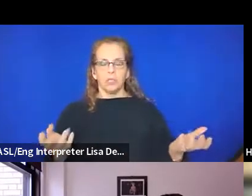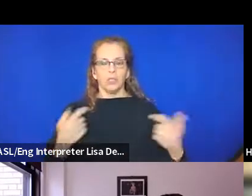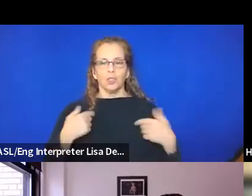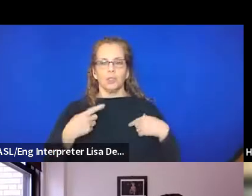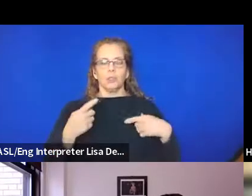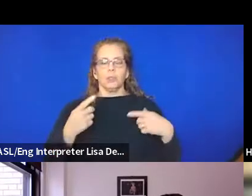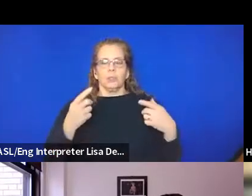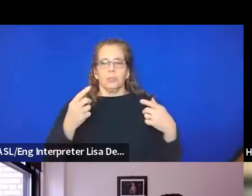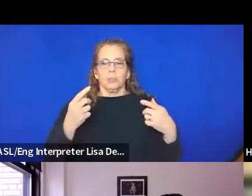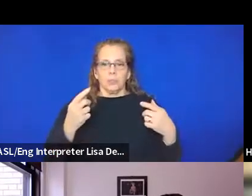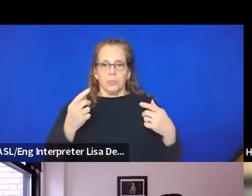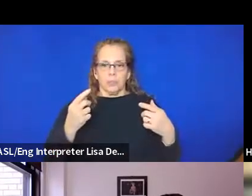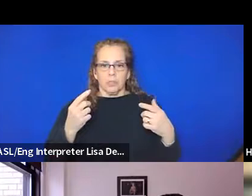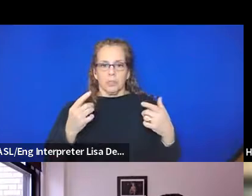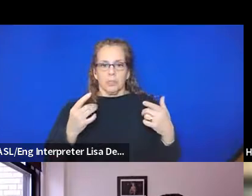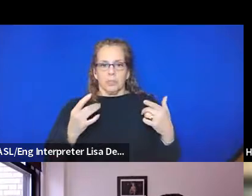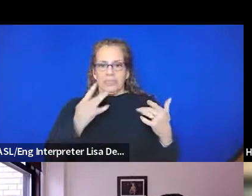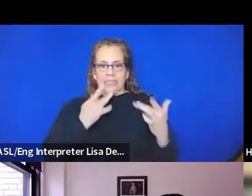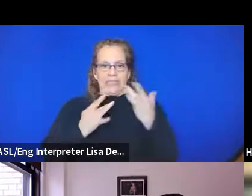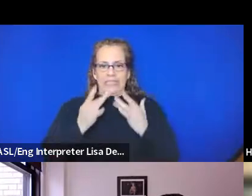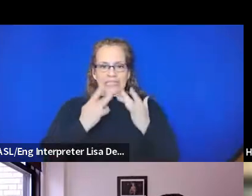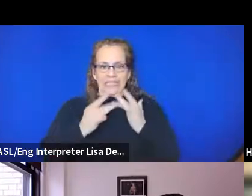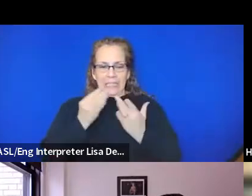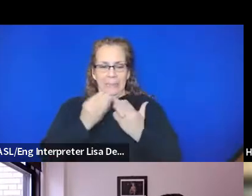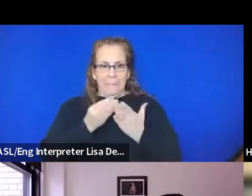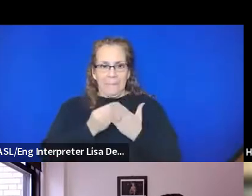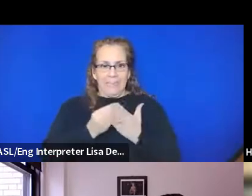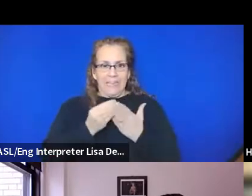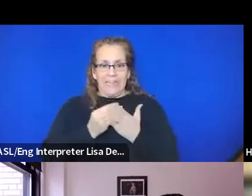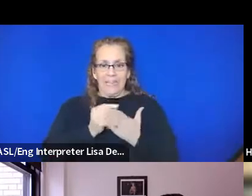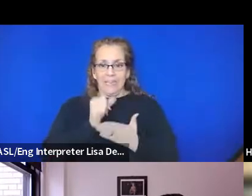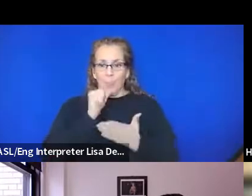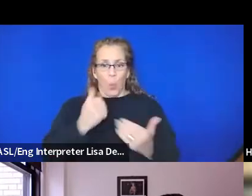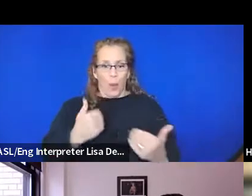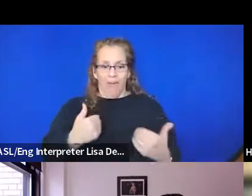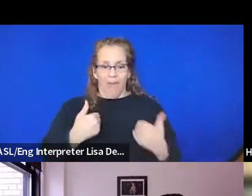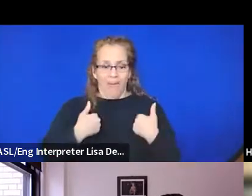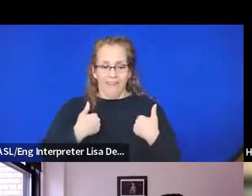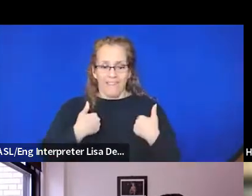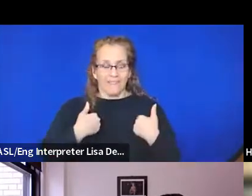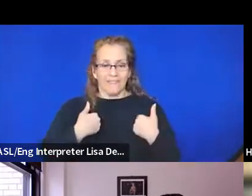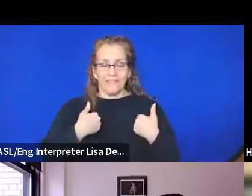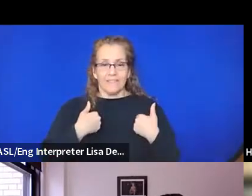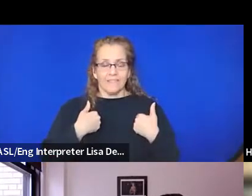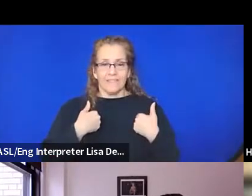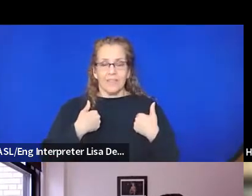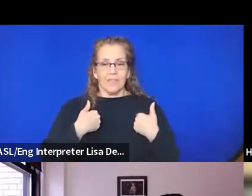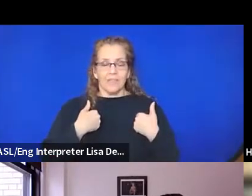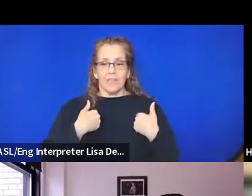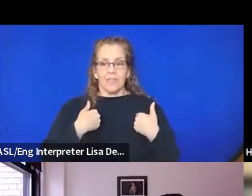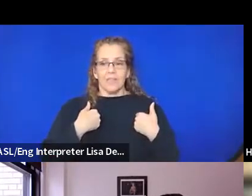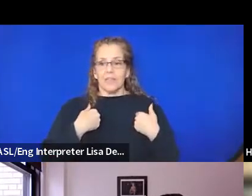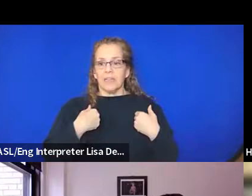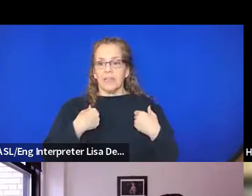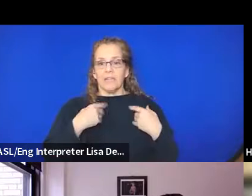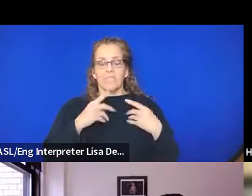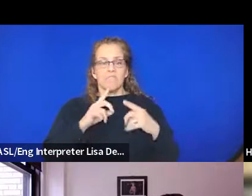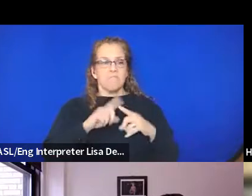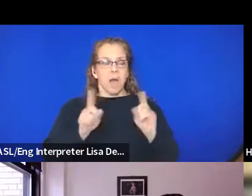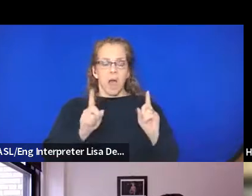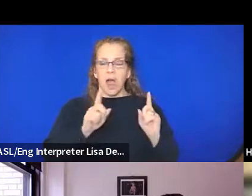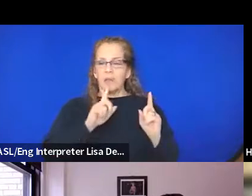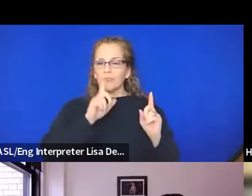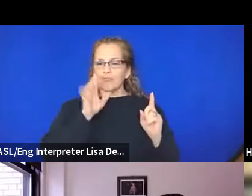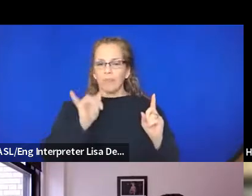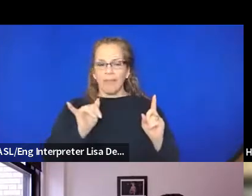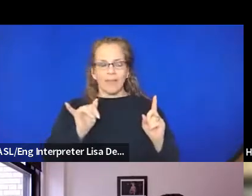and spending money that you don't exactly have. I think it also comes from beating yourself up